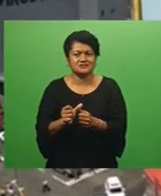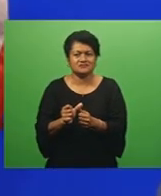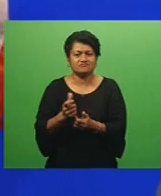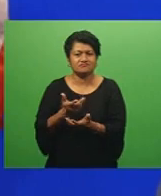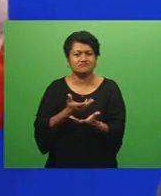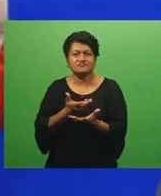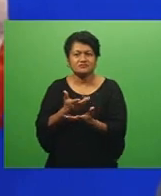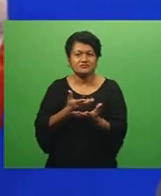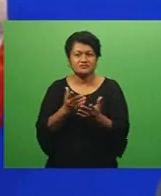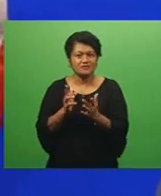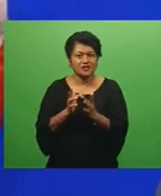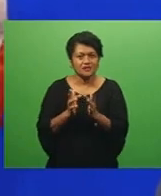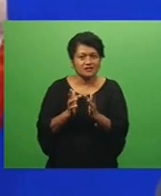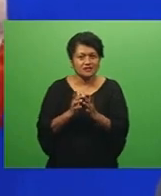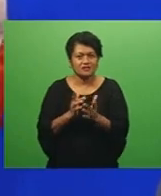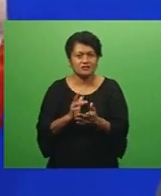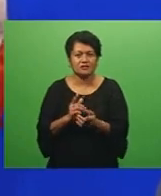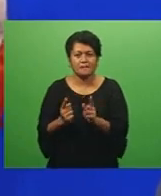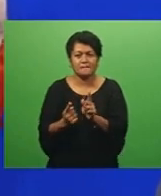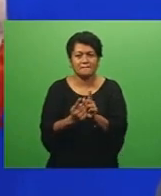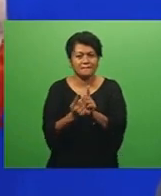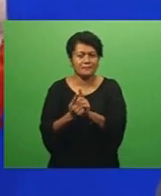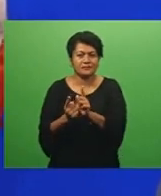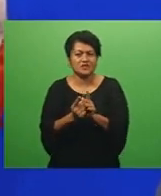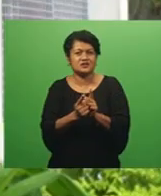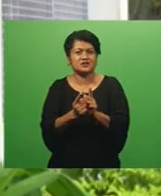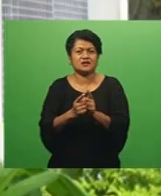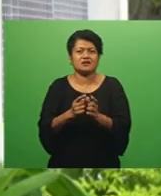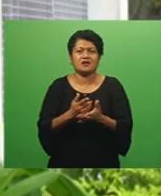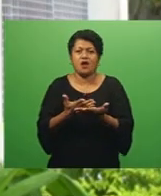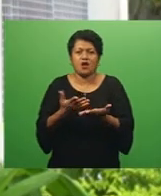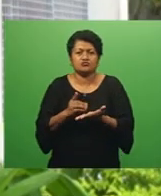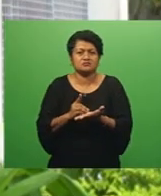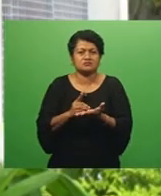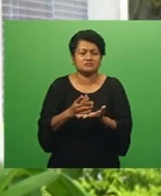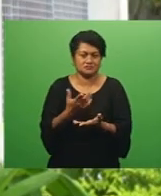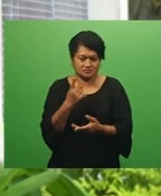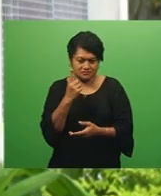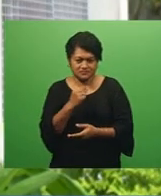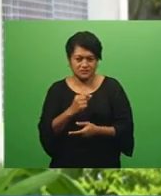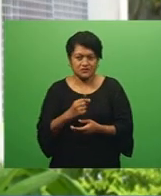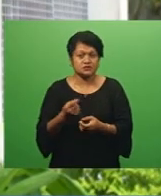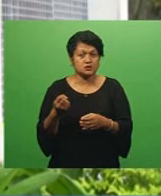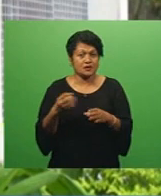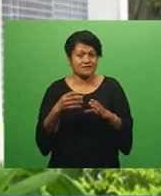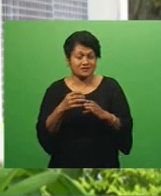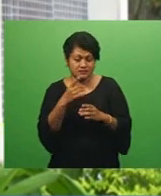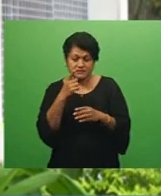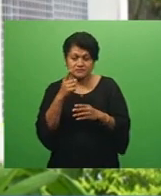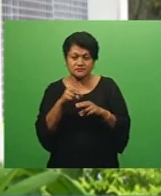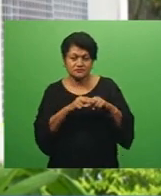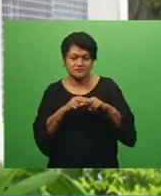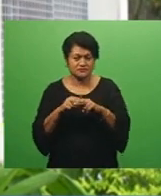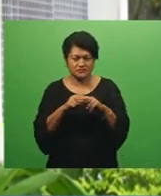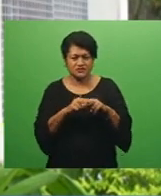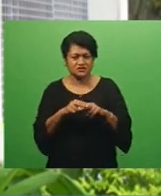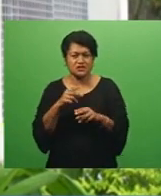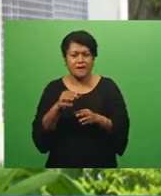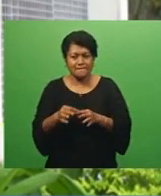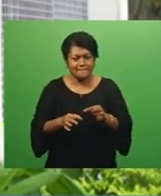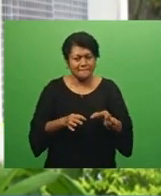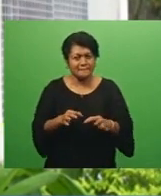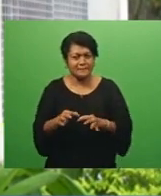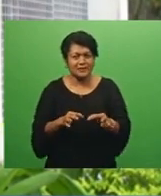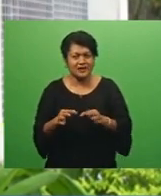meetings, also charitable events. Investment Fiji is planning a symposium for potential investors to come and